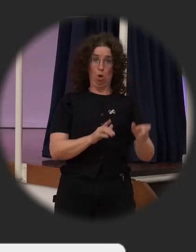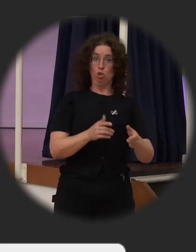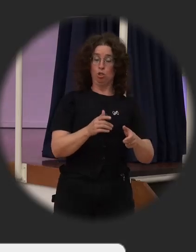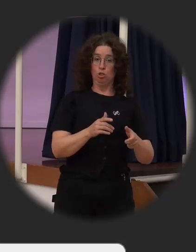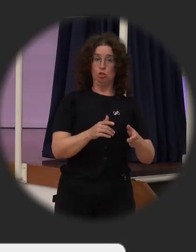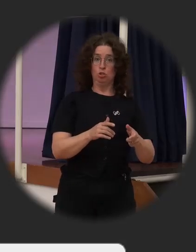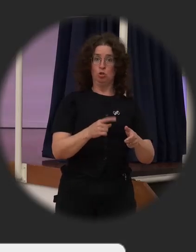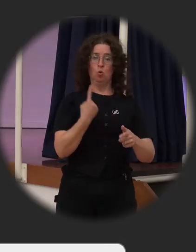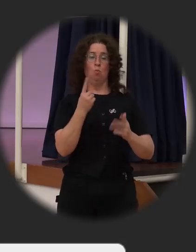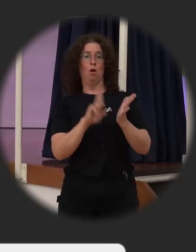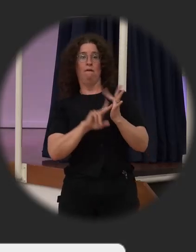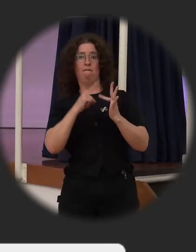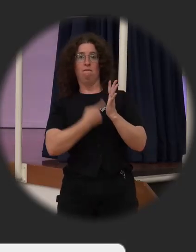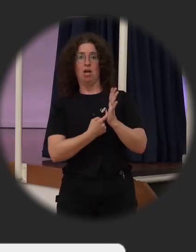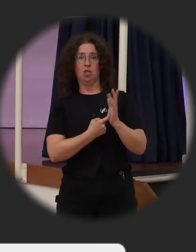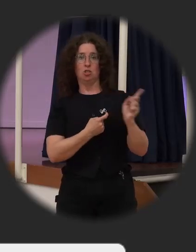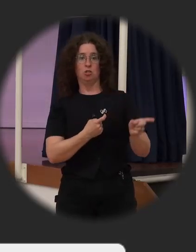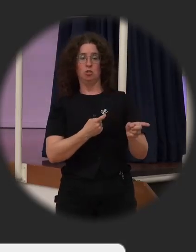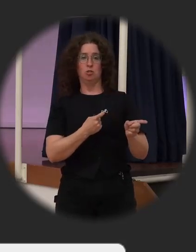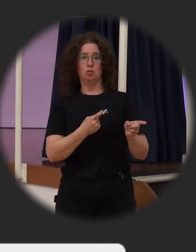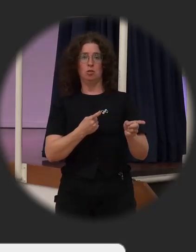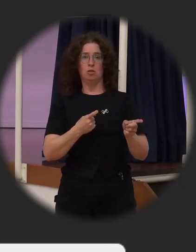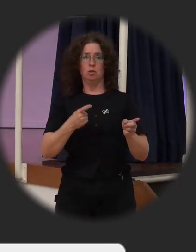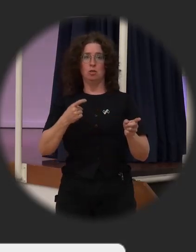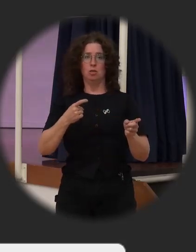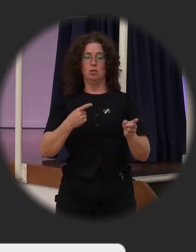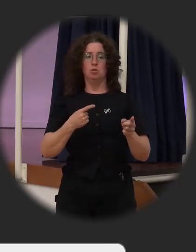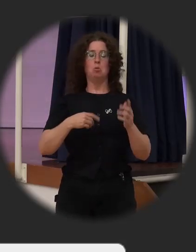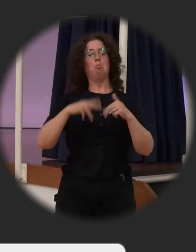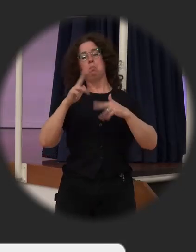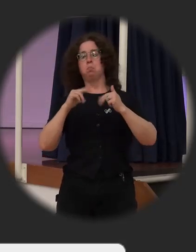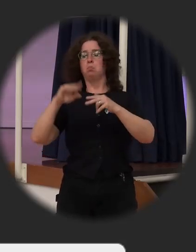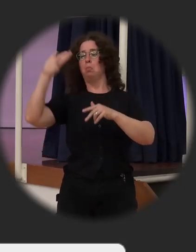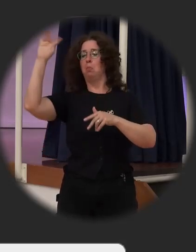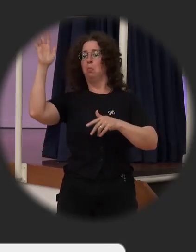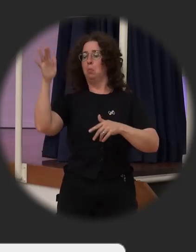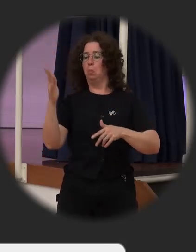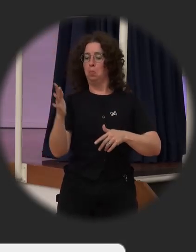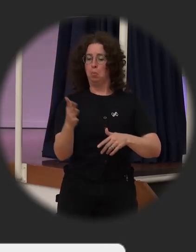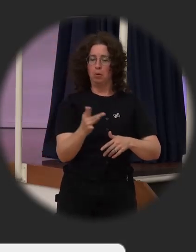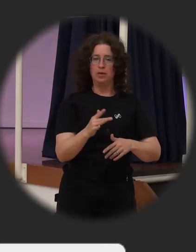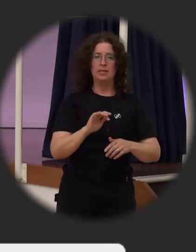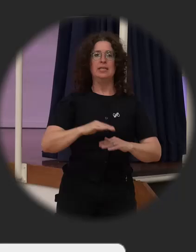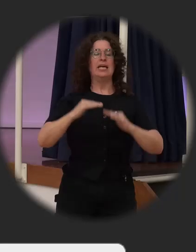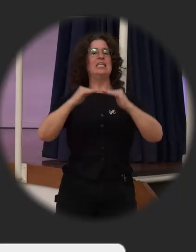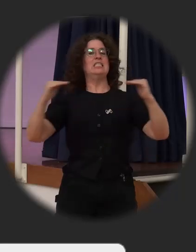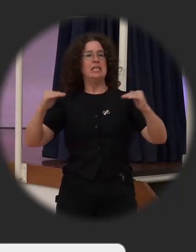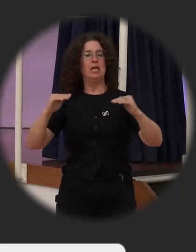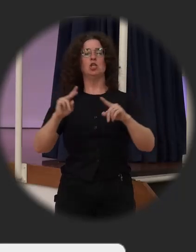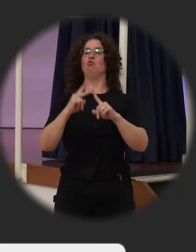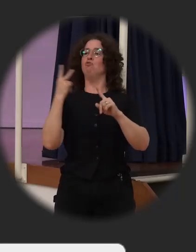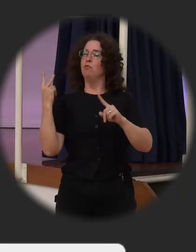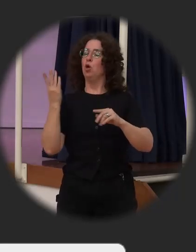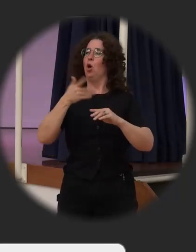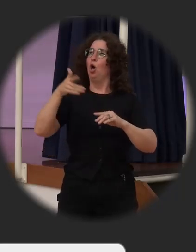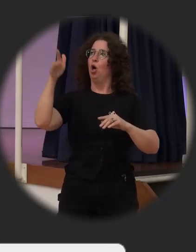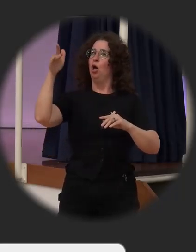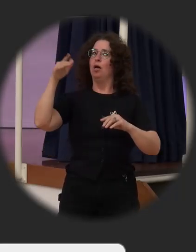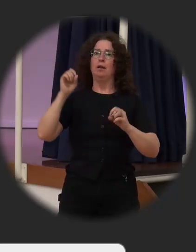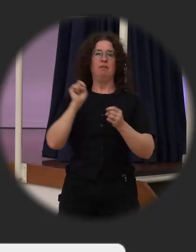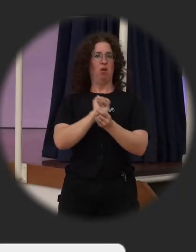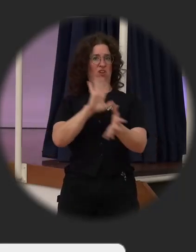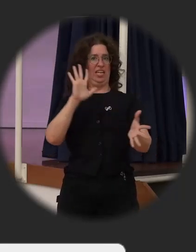one version of the game could move through the life cycle of being development, then being into staging while it's in review, and then before we hit the release